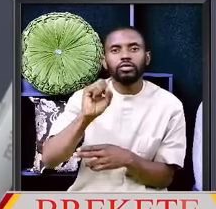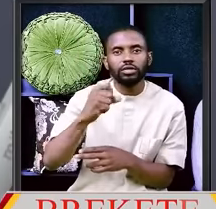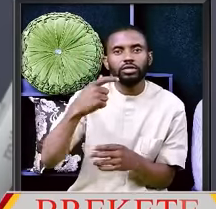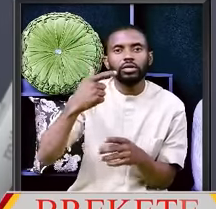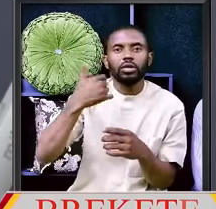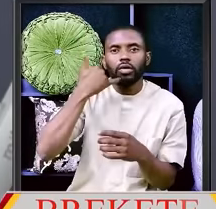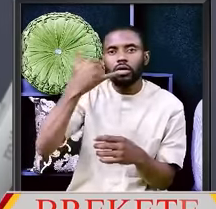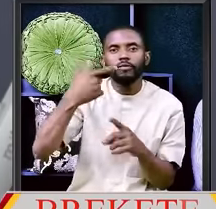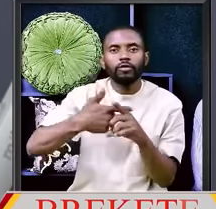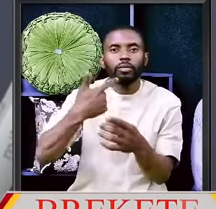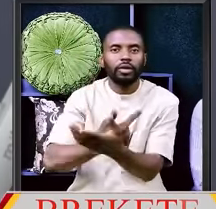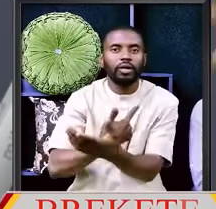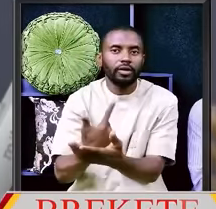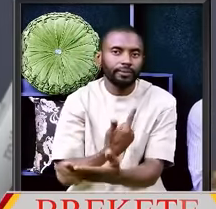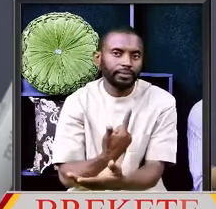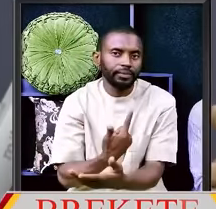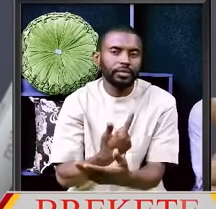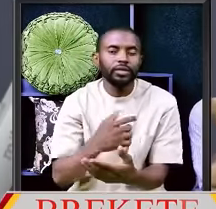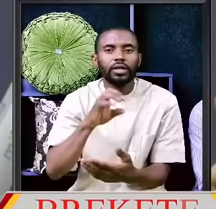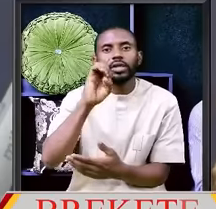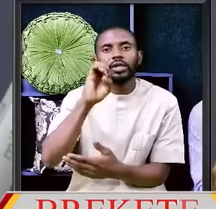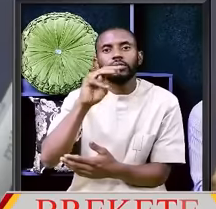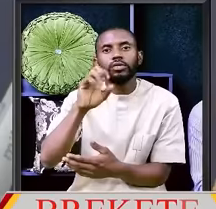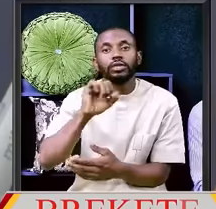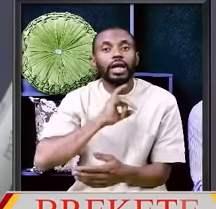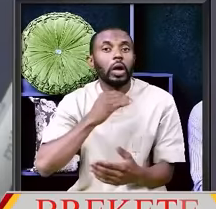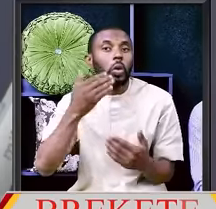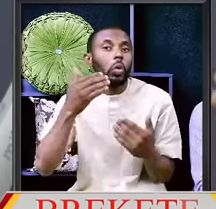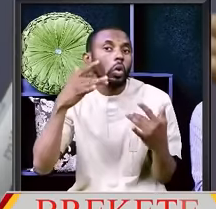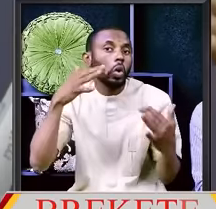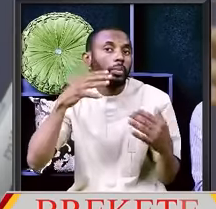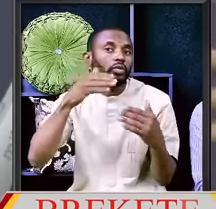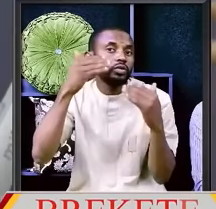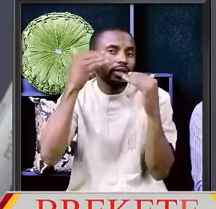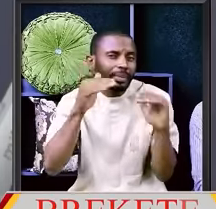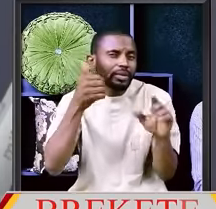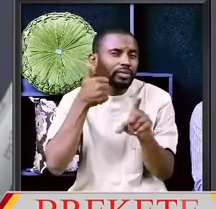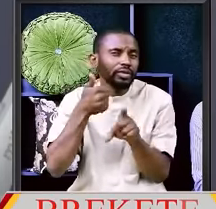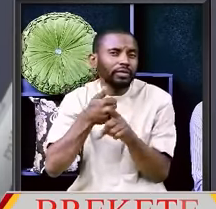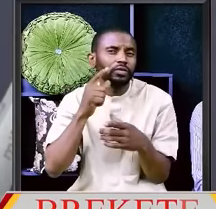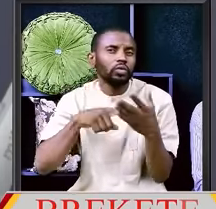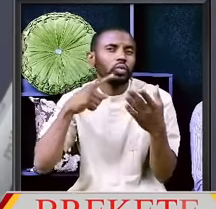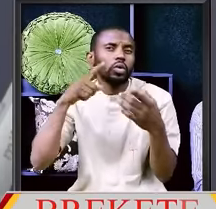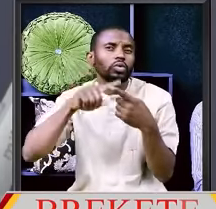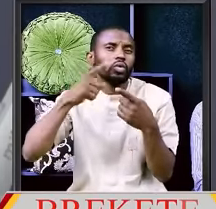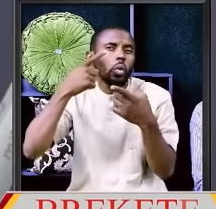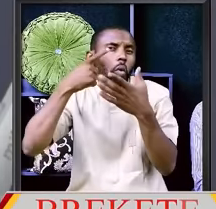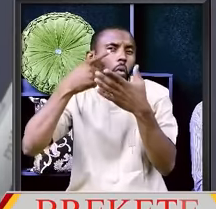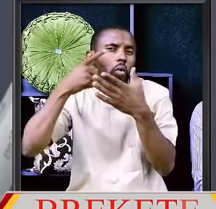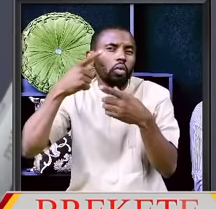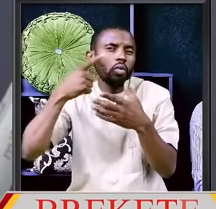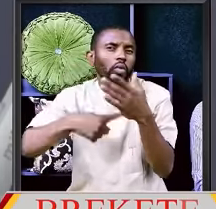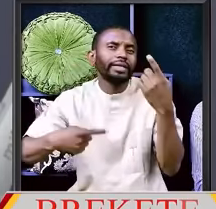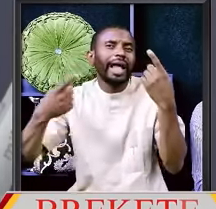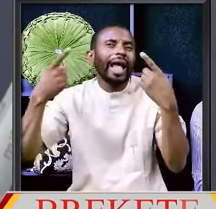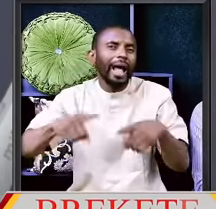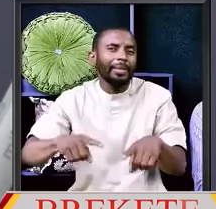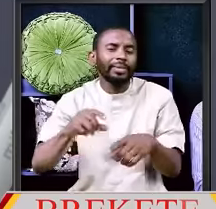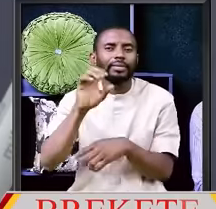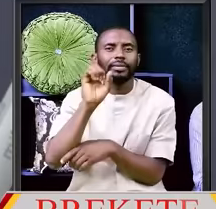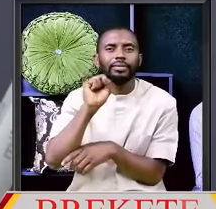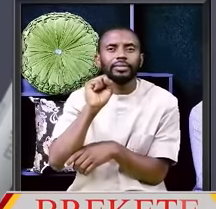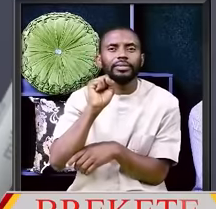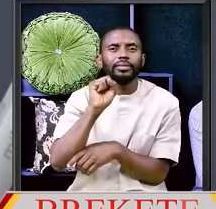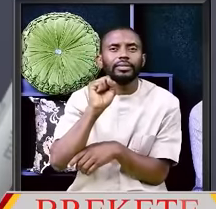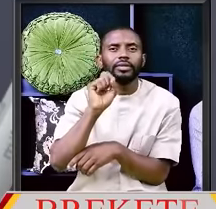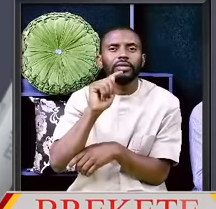Ghana. Okay, Amos, I hope you go restrict yourself to waiting the happen for yes, video. No be one with video outside,